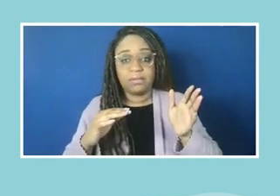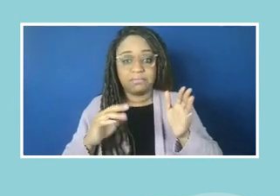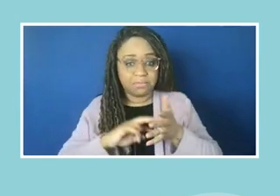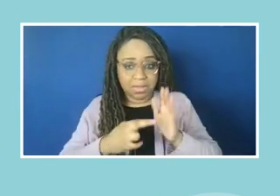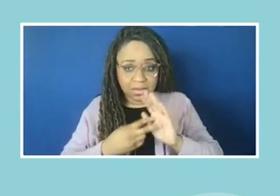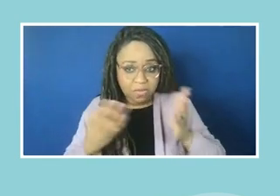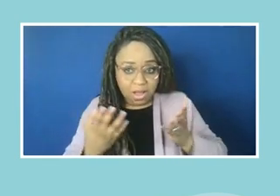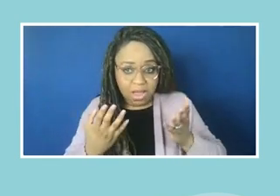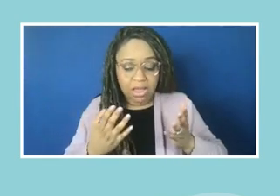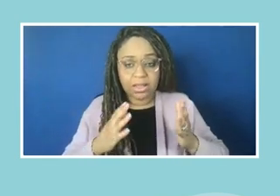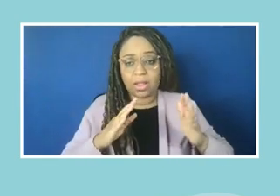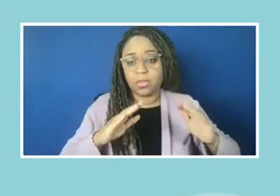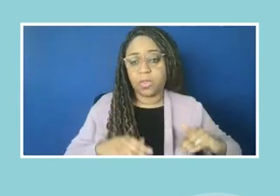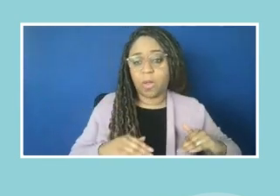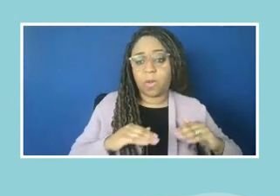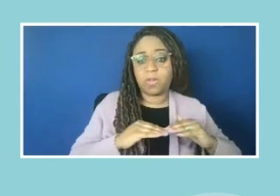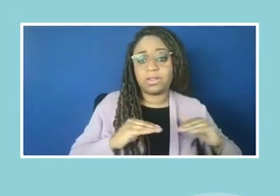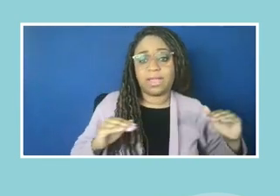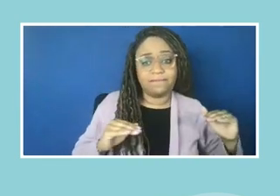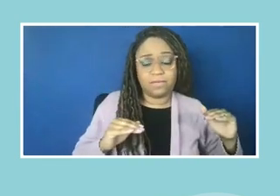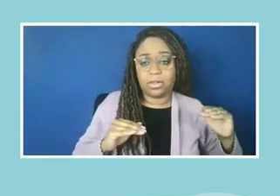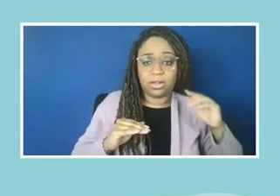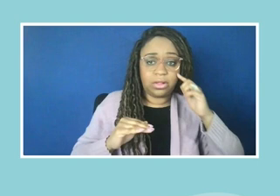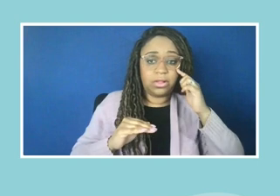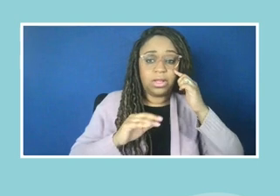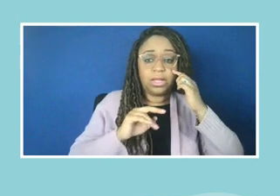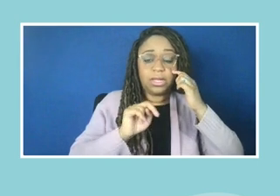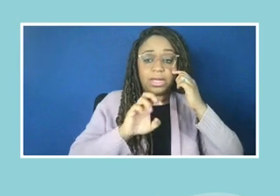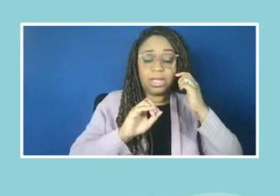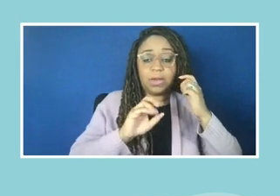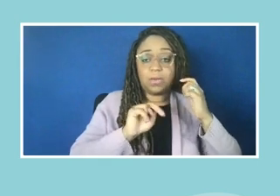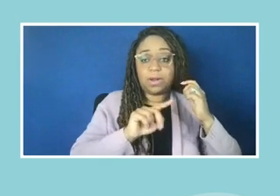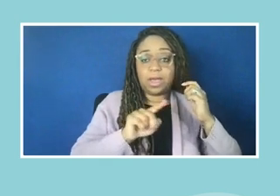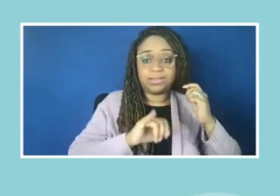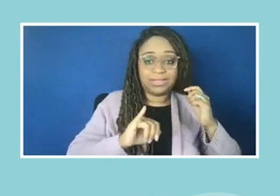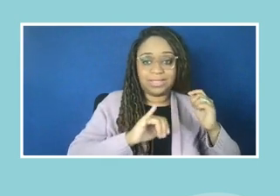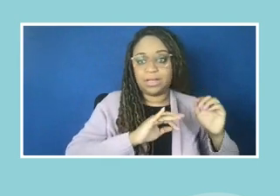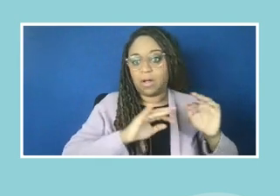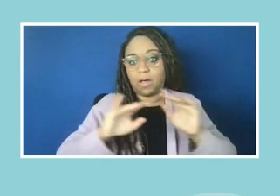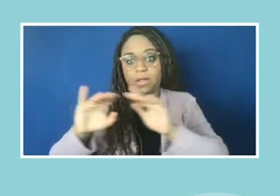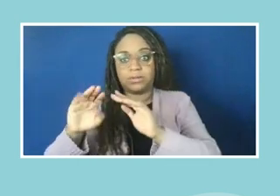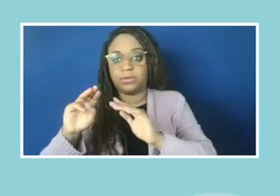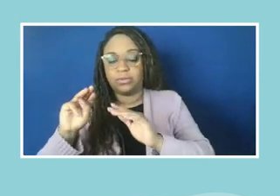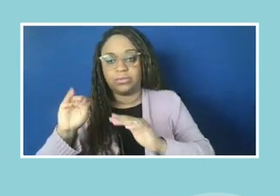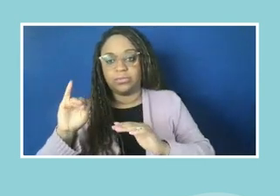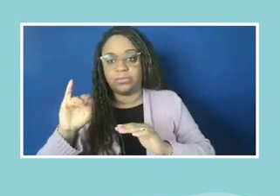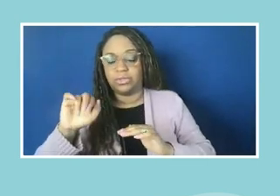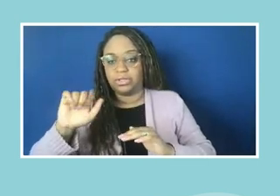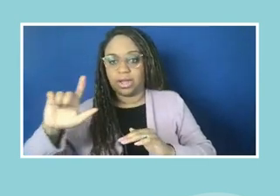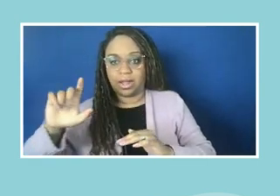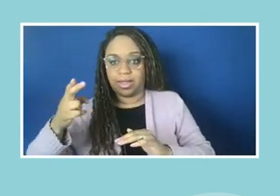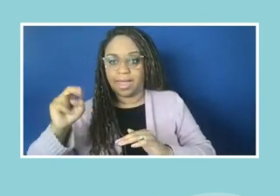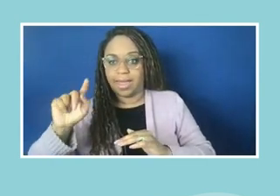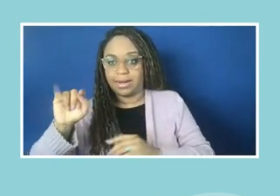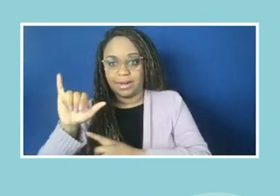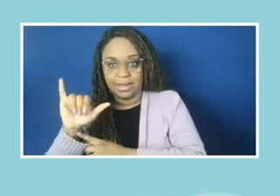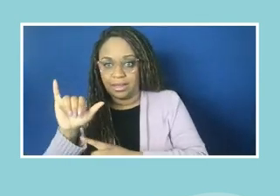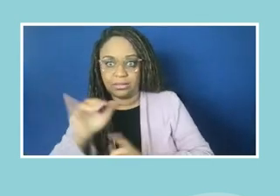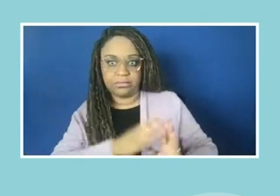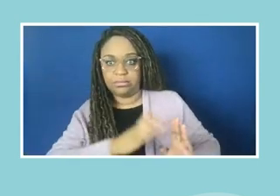the street to Sean Hannity or Michelle Malkin. And we made no bones about it. We got the idea from